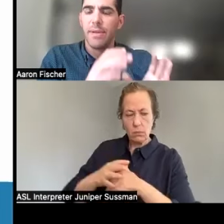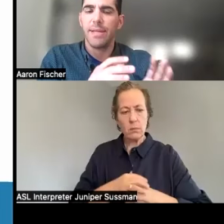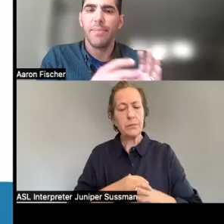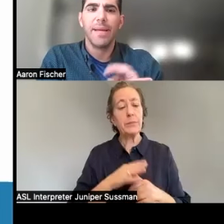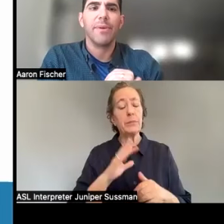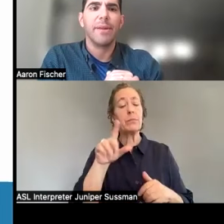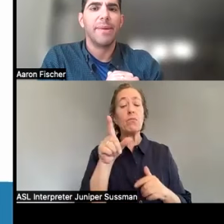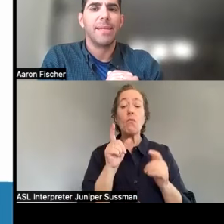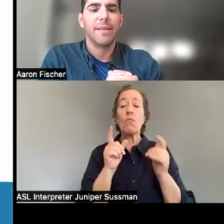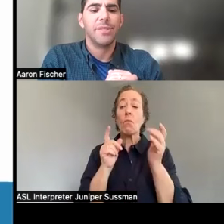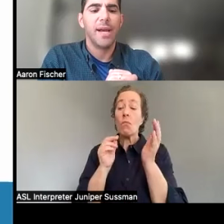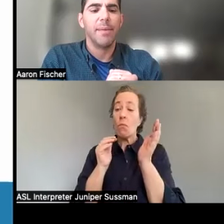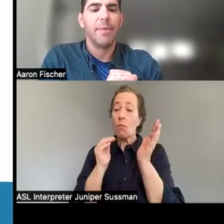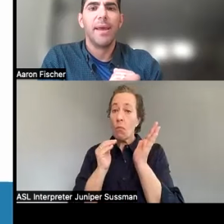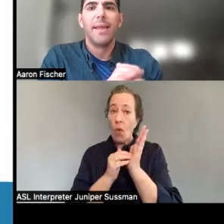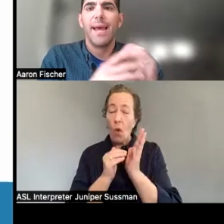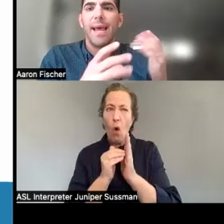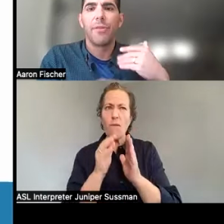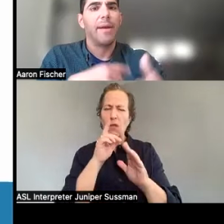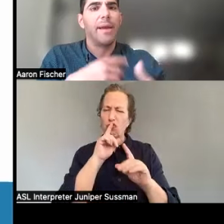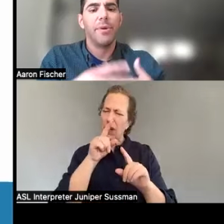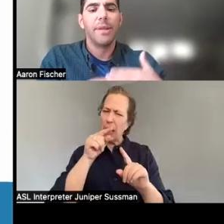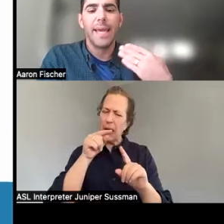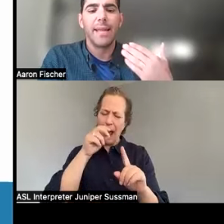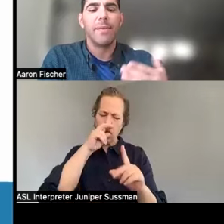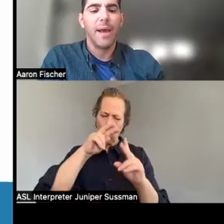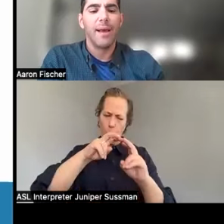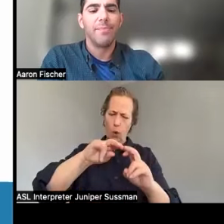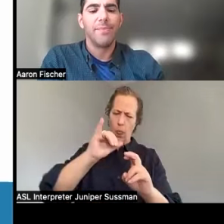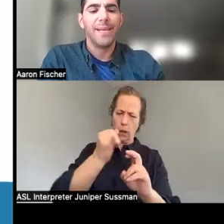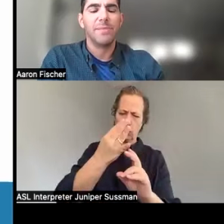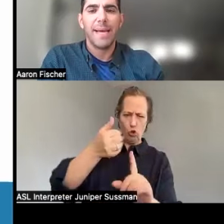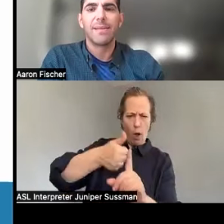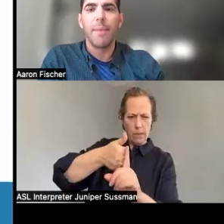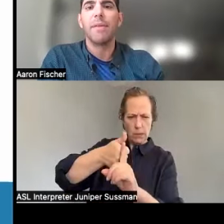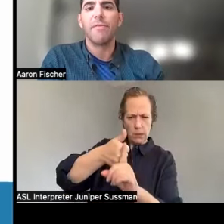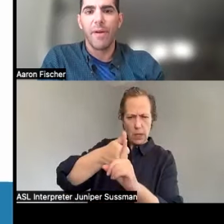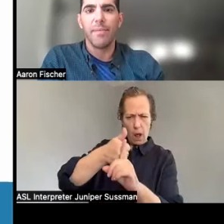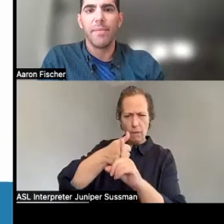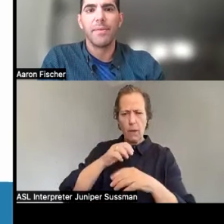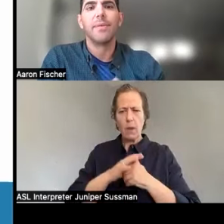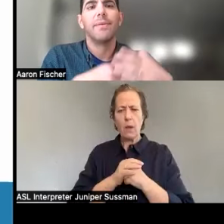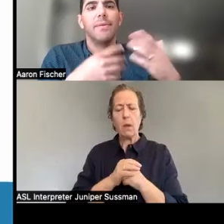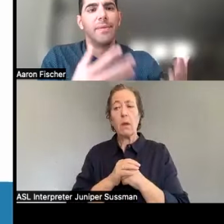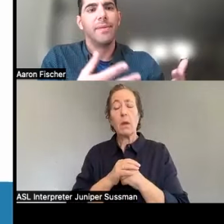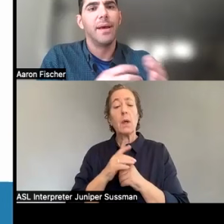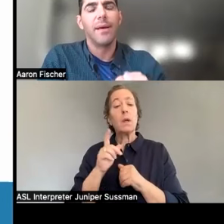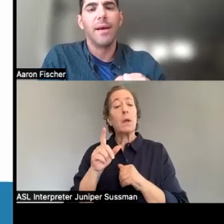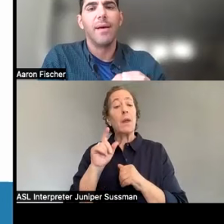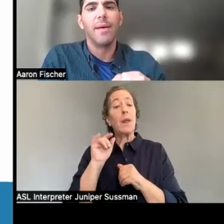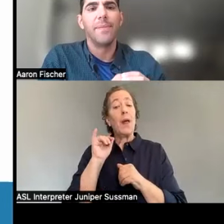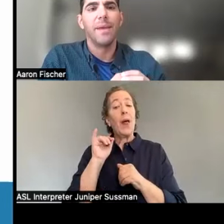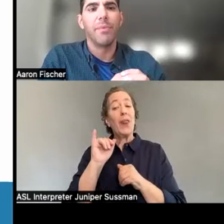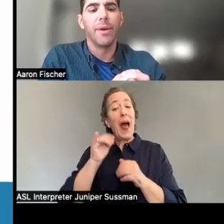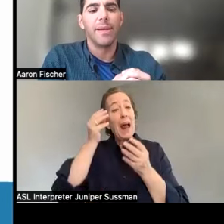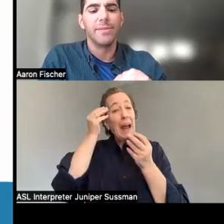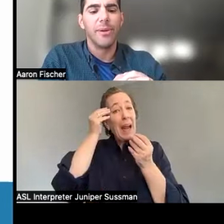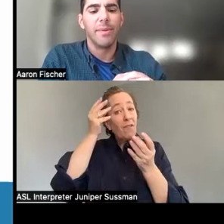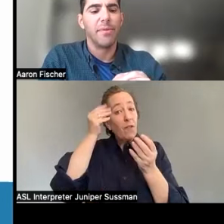Oftentimes, it really depends on the job, that healthcare input is best coming from